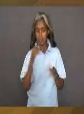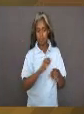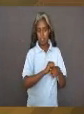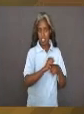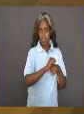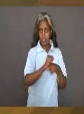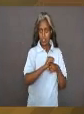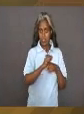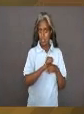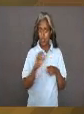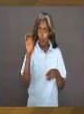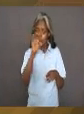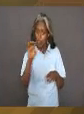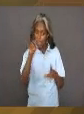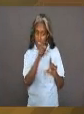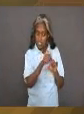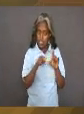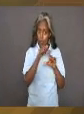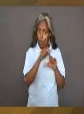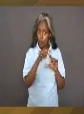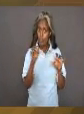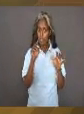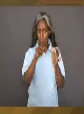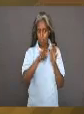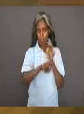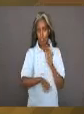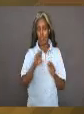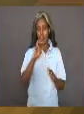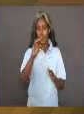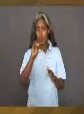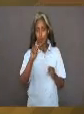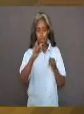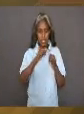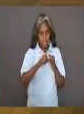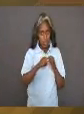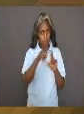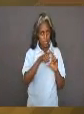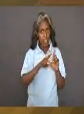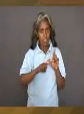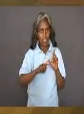to find the trigonometric value of a coterminal angle.